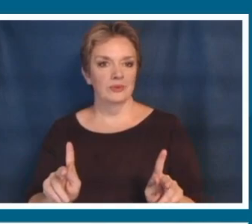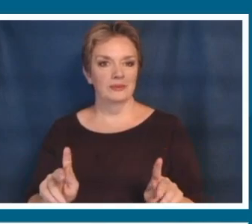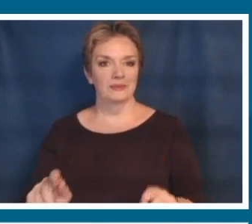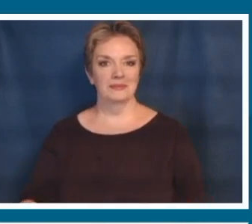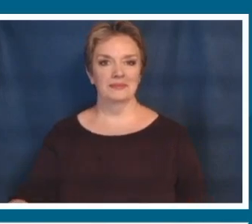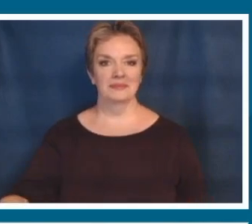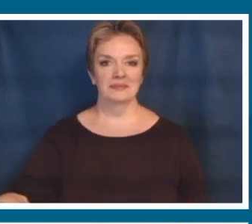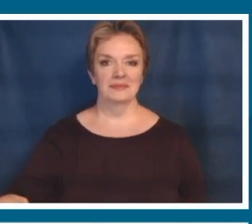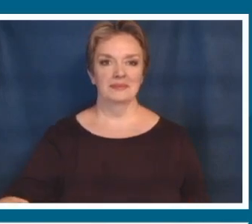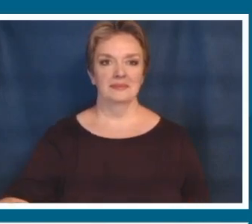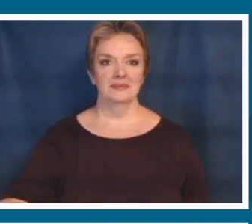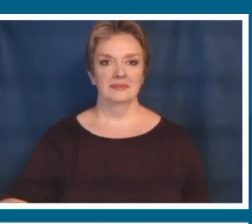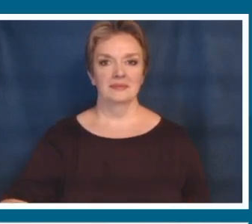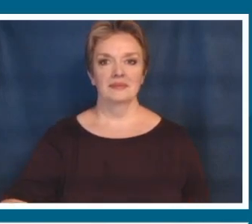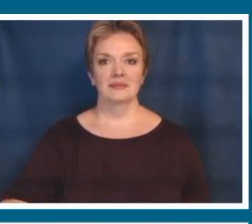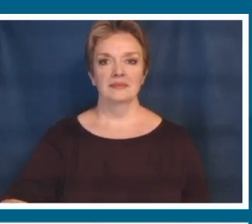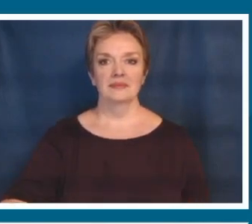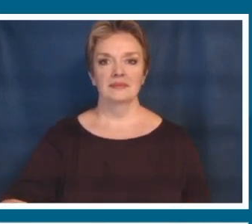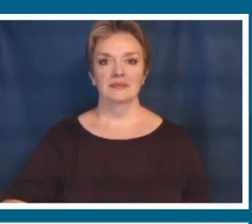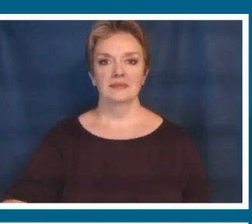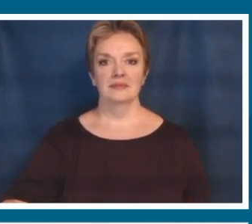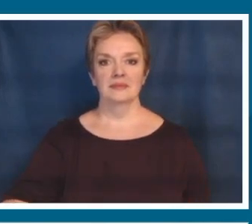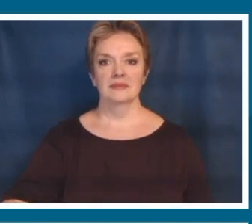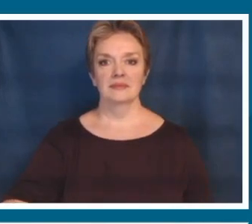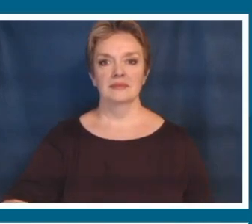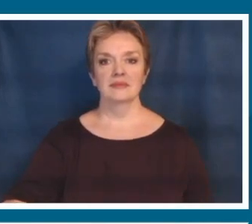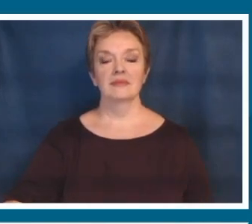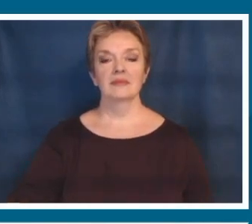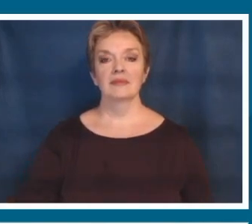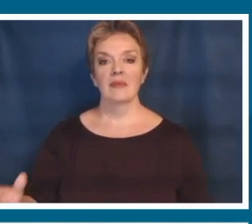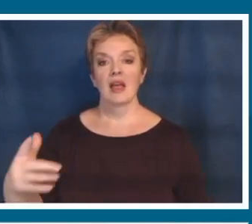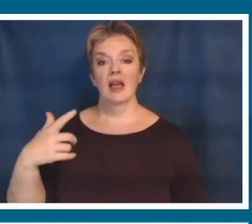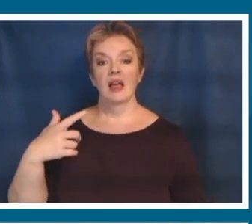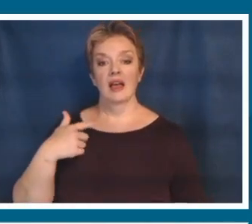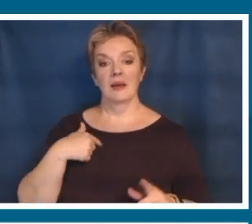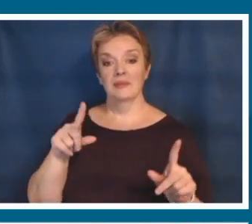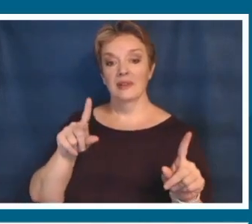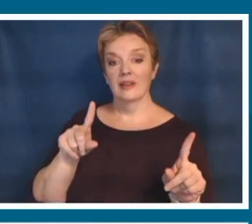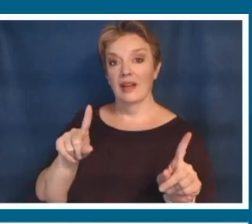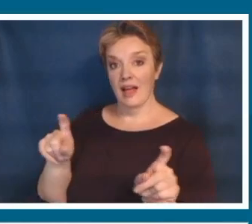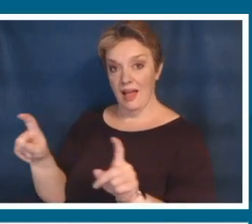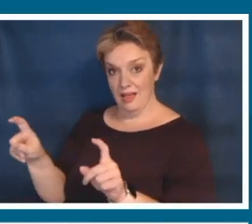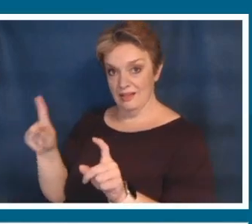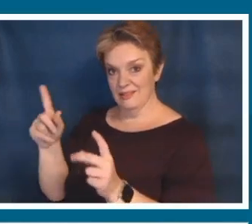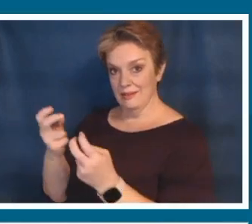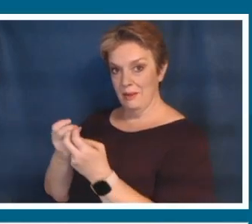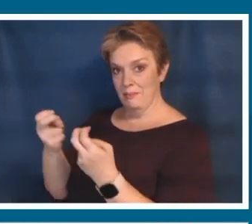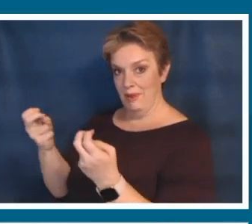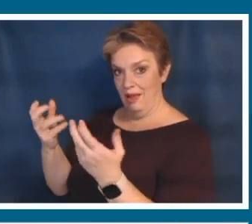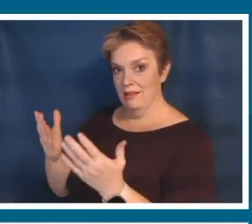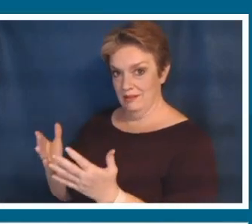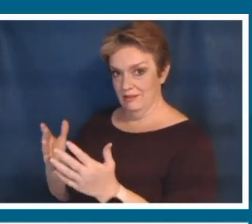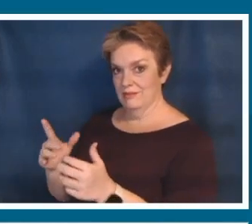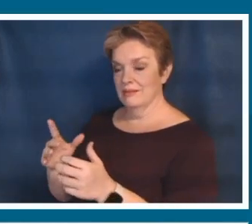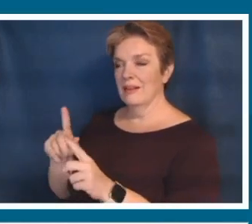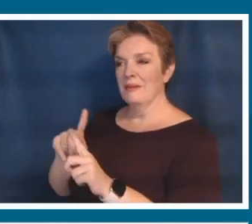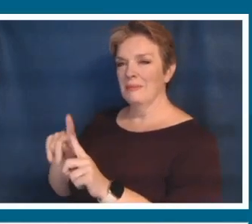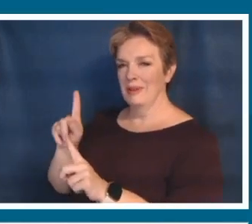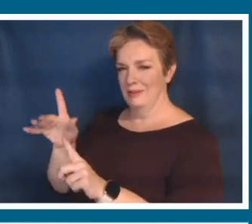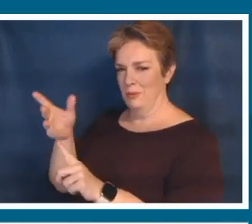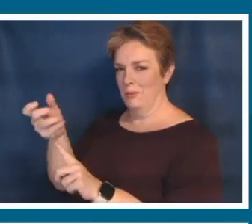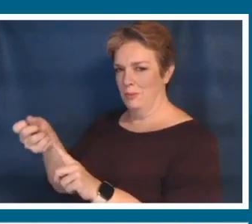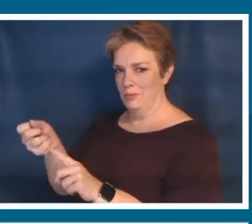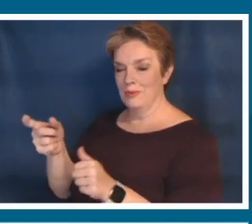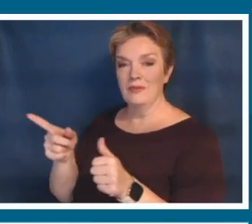going to ask my panelists this question, but before I do, I'd like it if every participant on this program thinks about it just a little